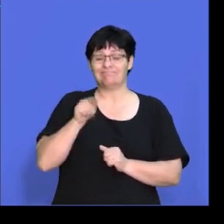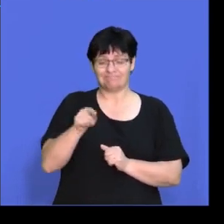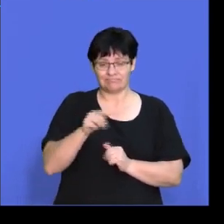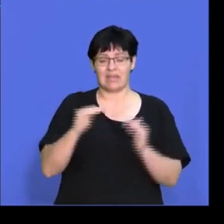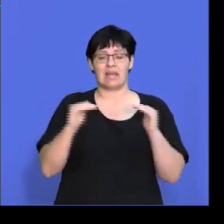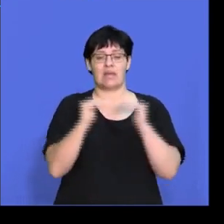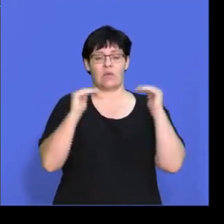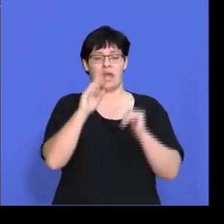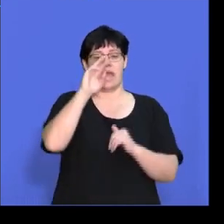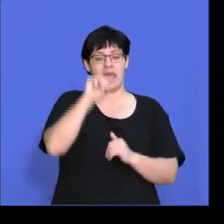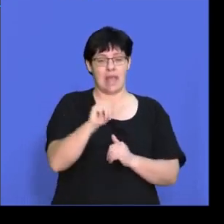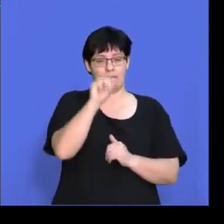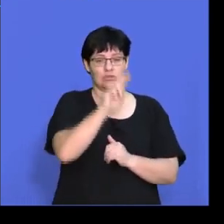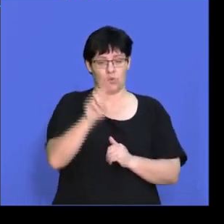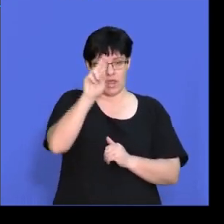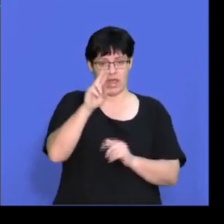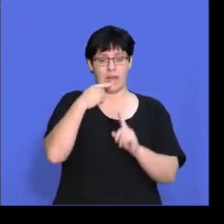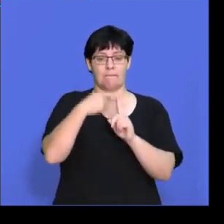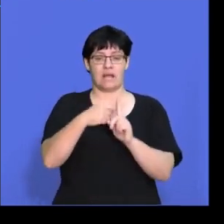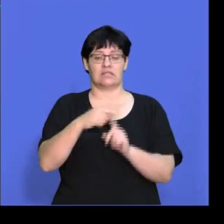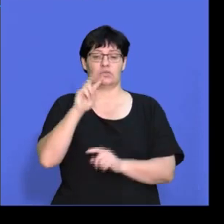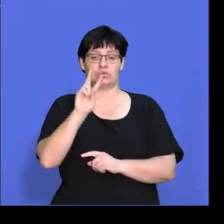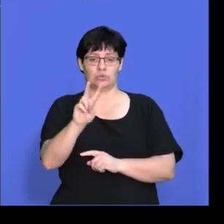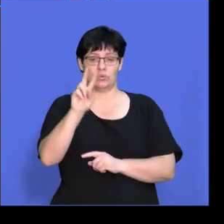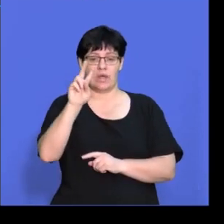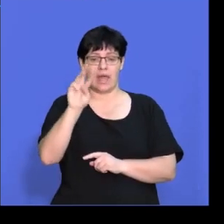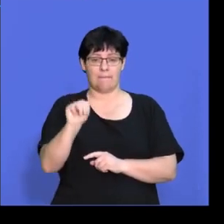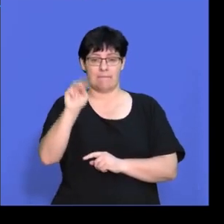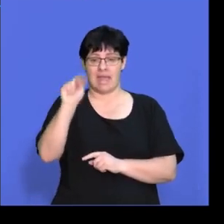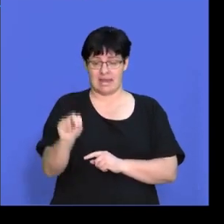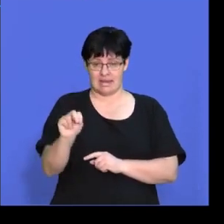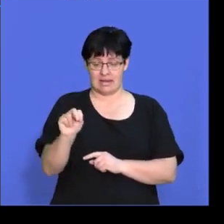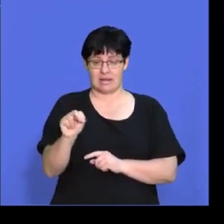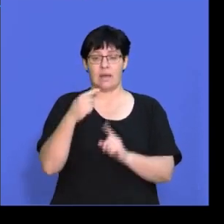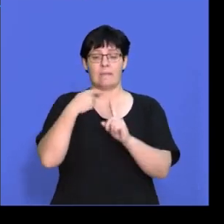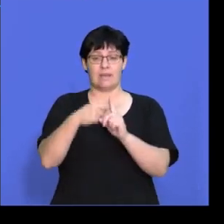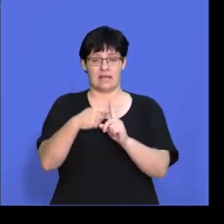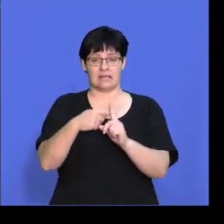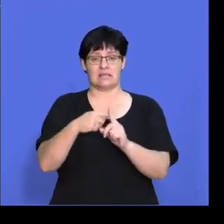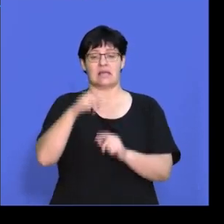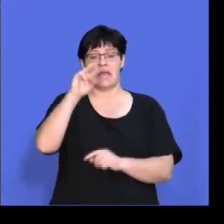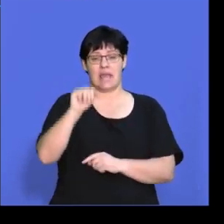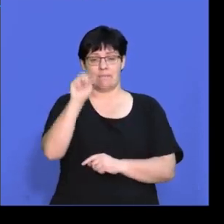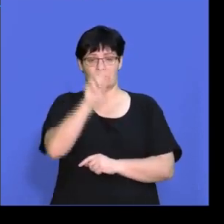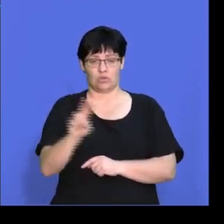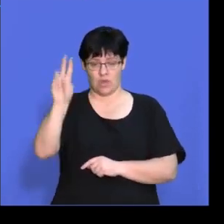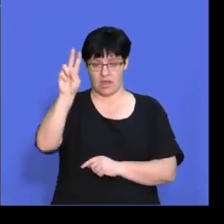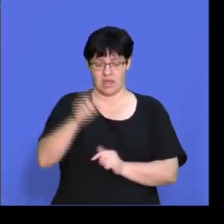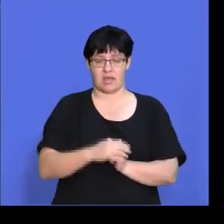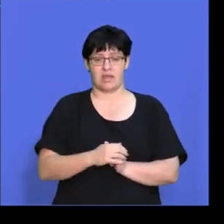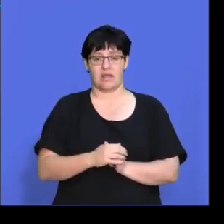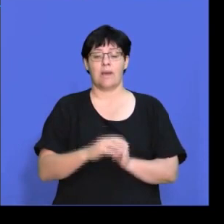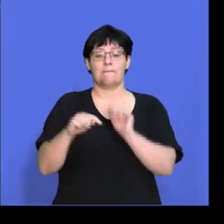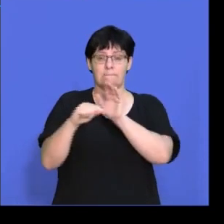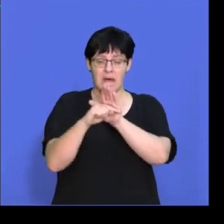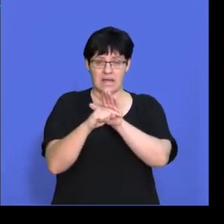Okay, that is equal to n squared plus 2nm plus m squared,